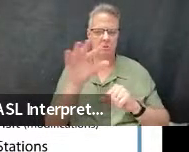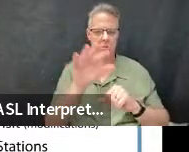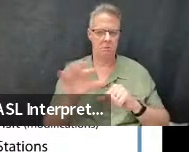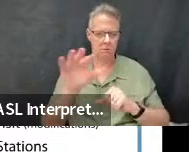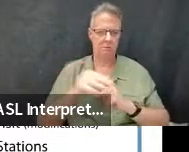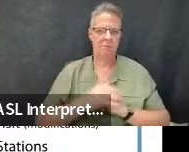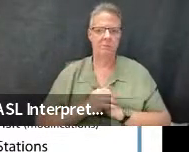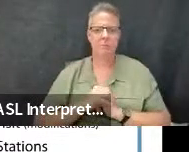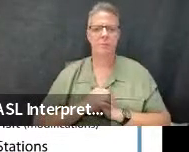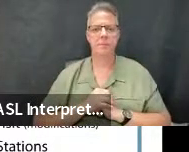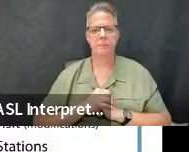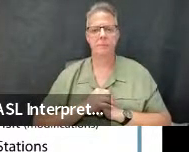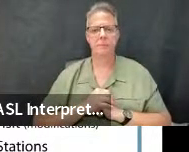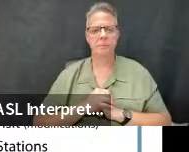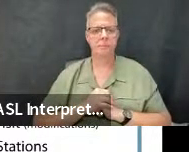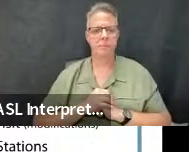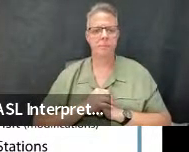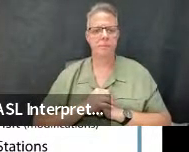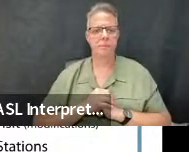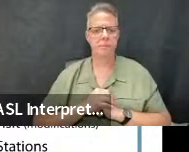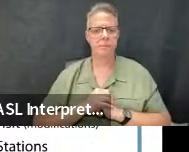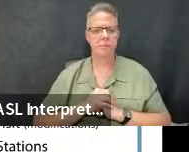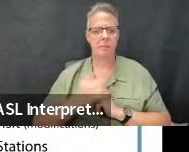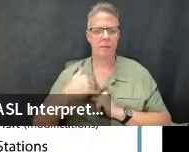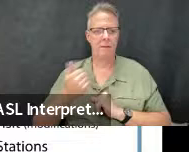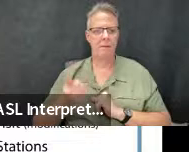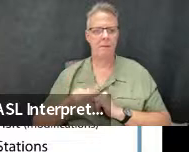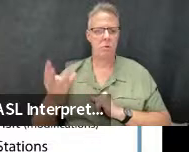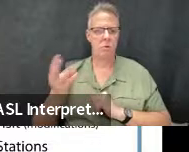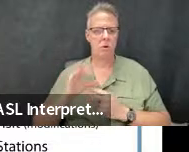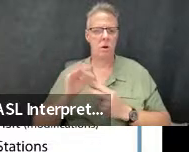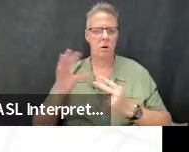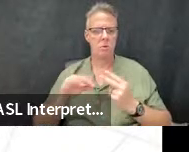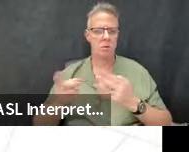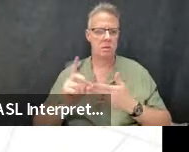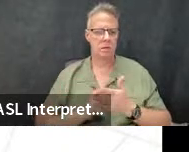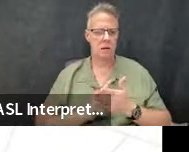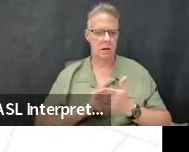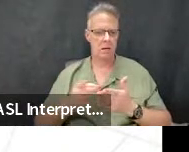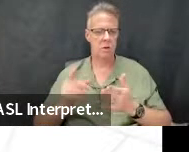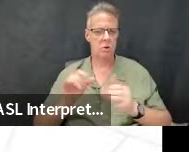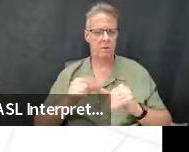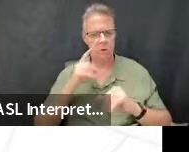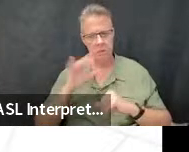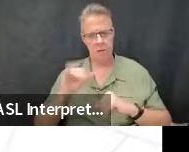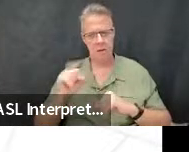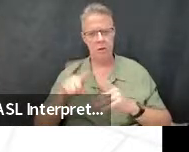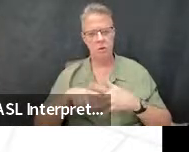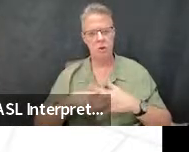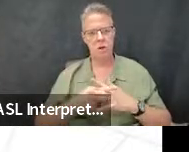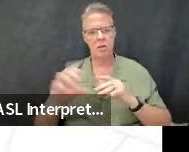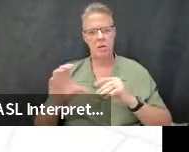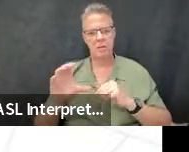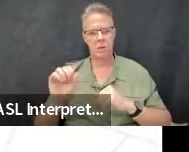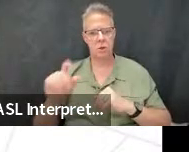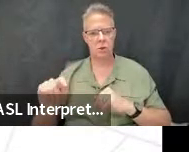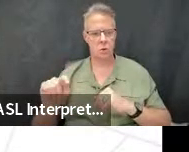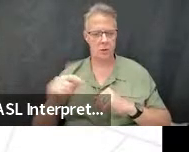area. And we have a few options here, design options in the draft SEIS, starting with the C Street